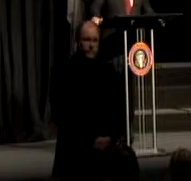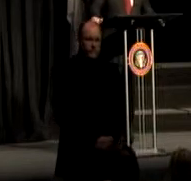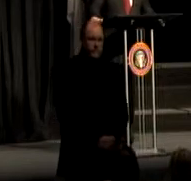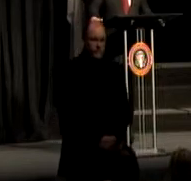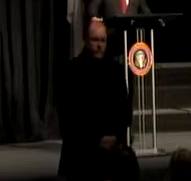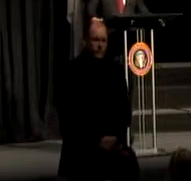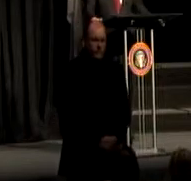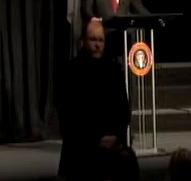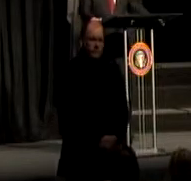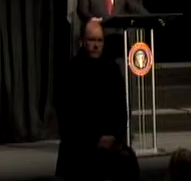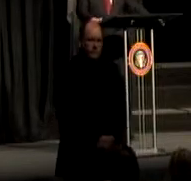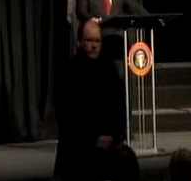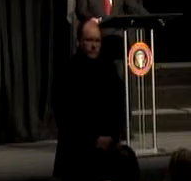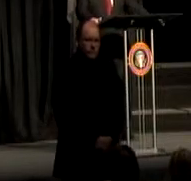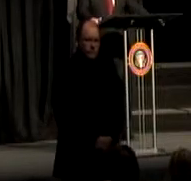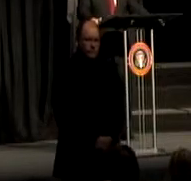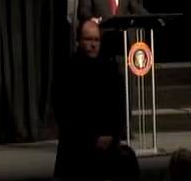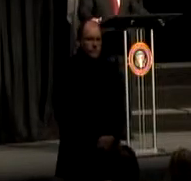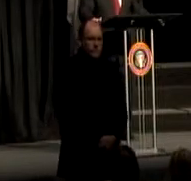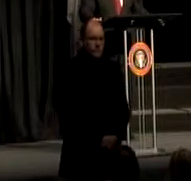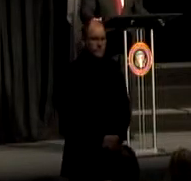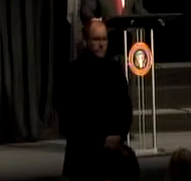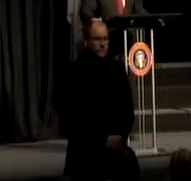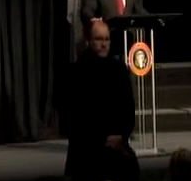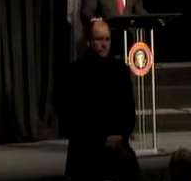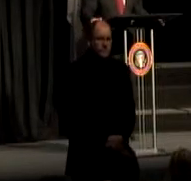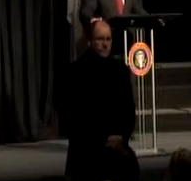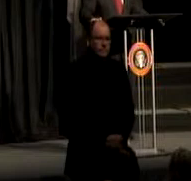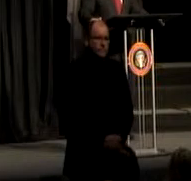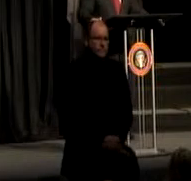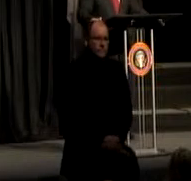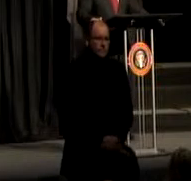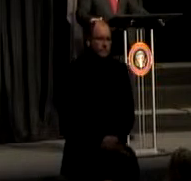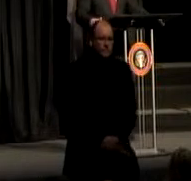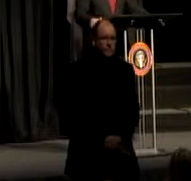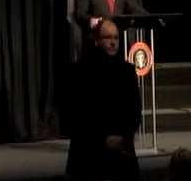And my best friend came up to her, was talking to her.